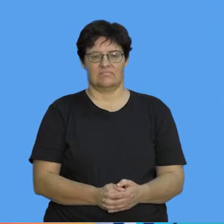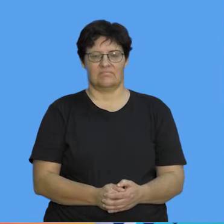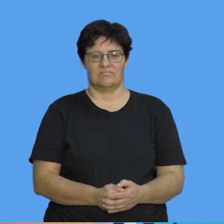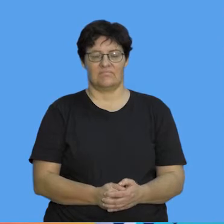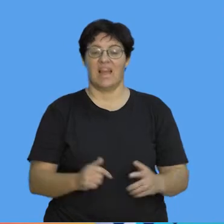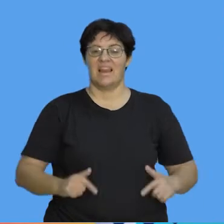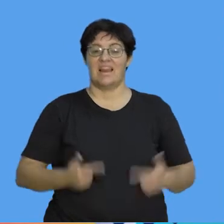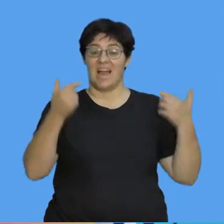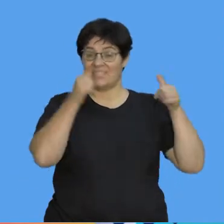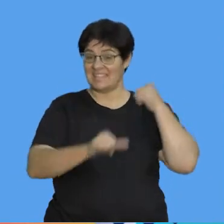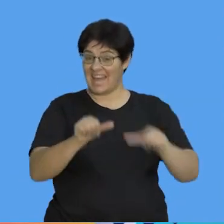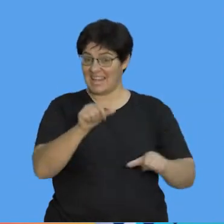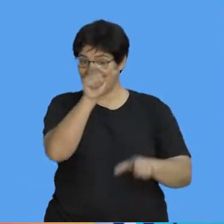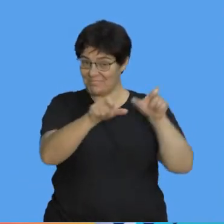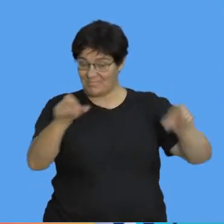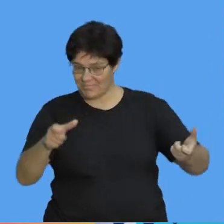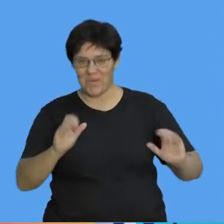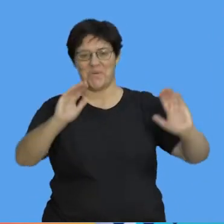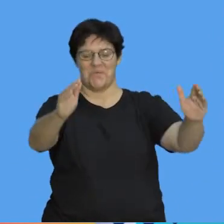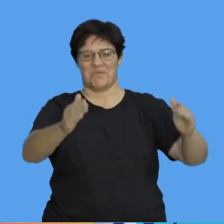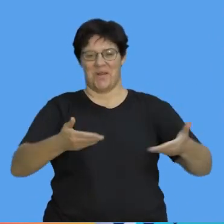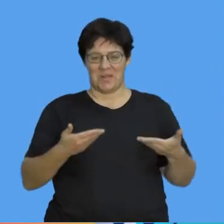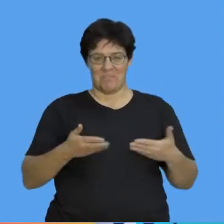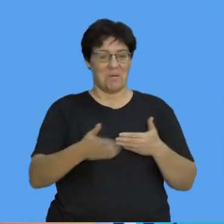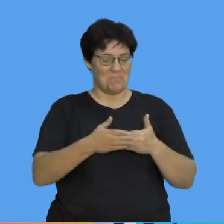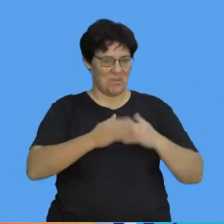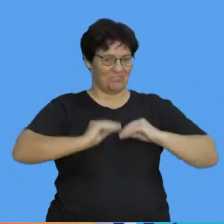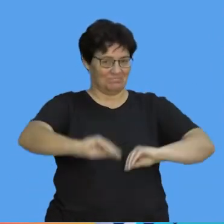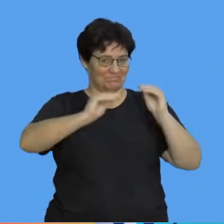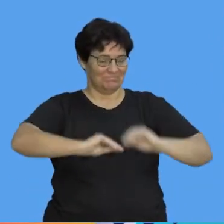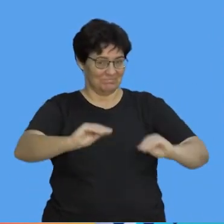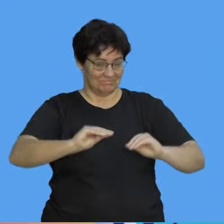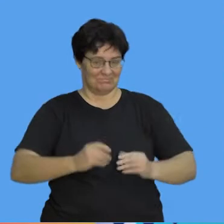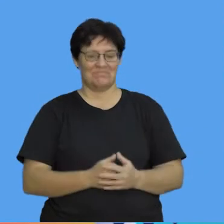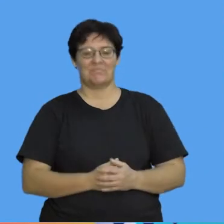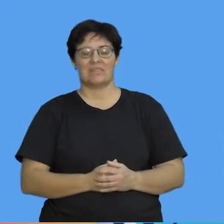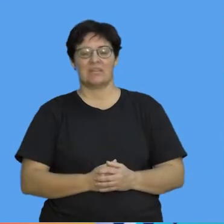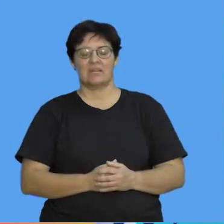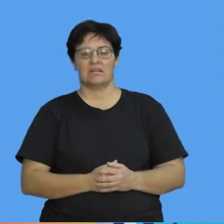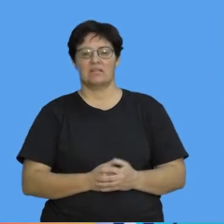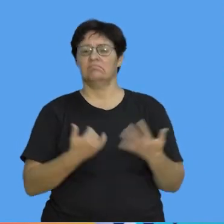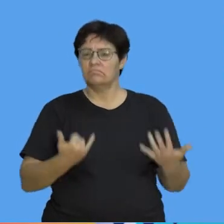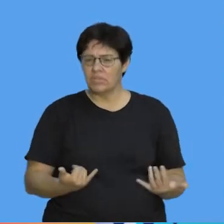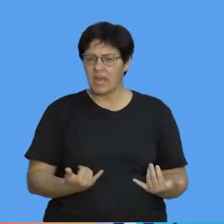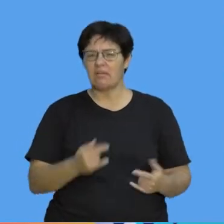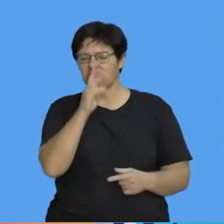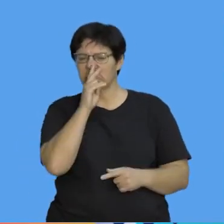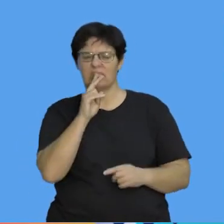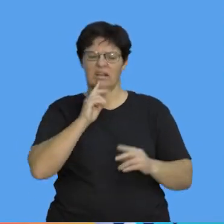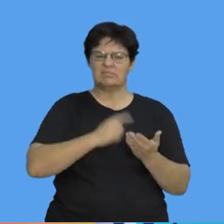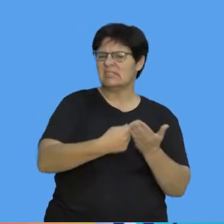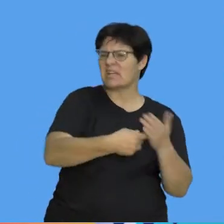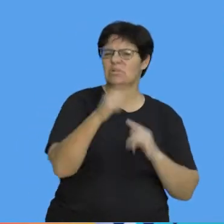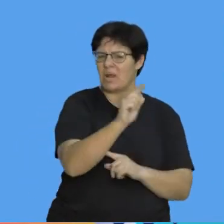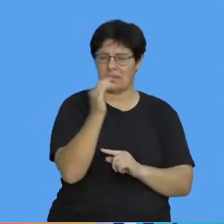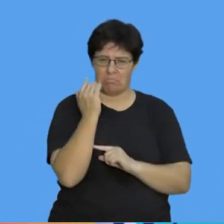Welcome, Life Sciences, to another exciting life science lesson. Today we're going to talk a lot about plants. And I